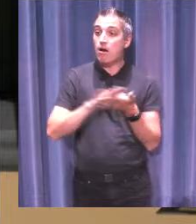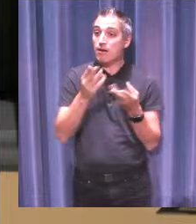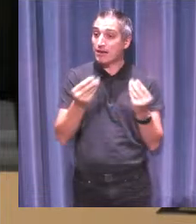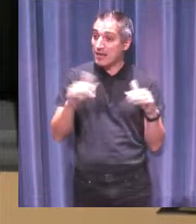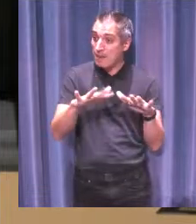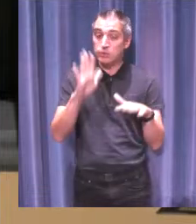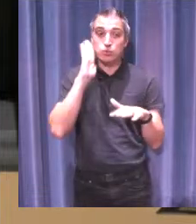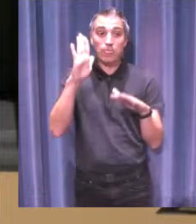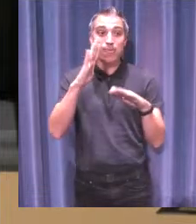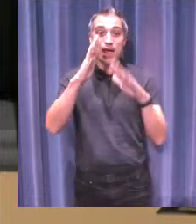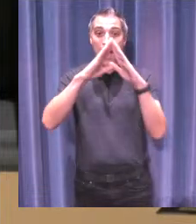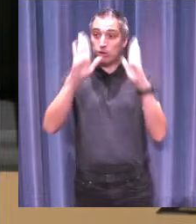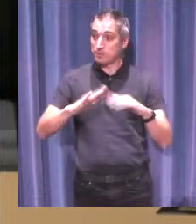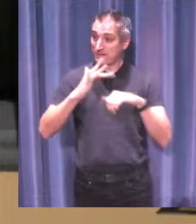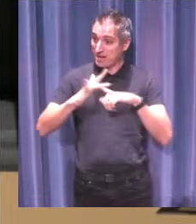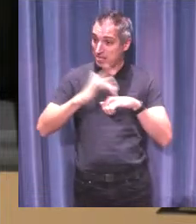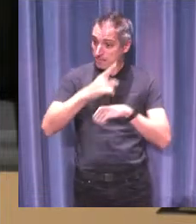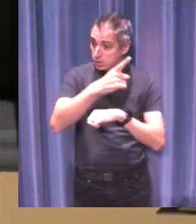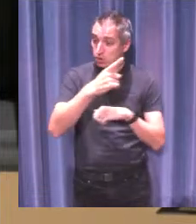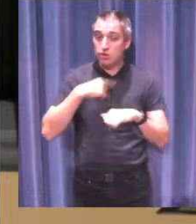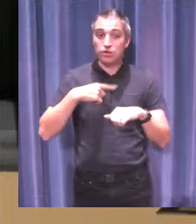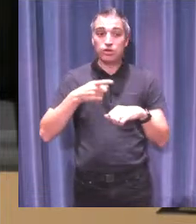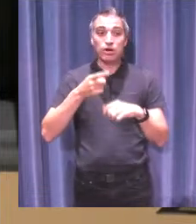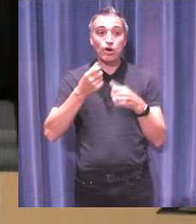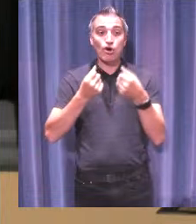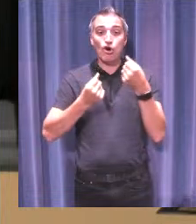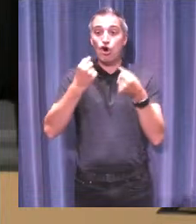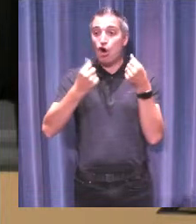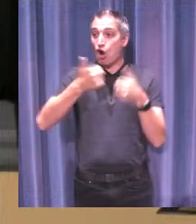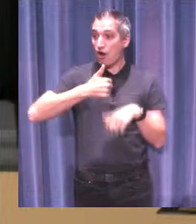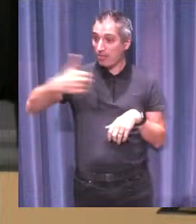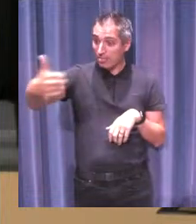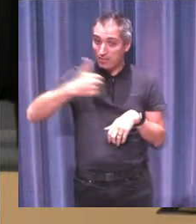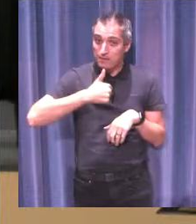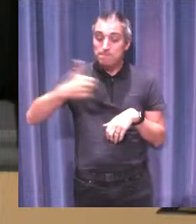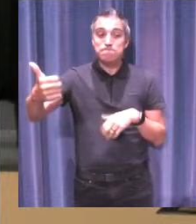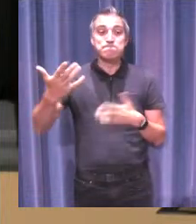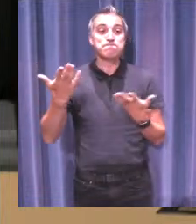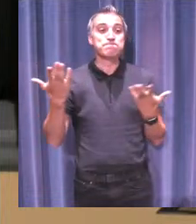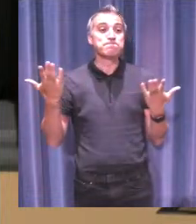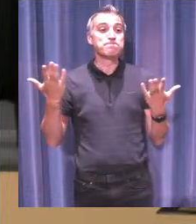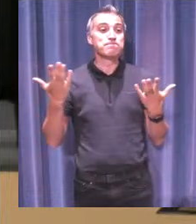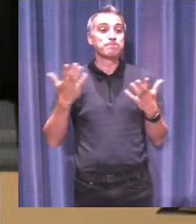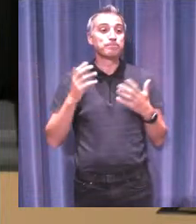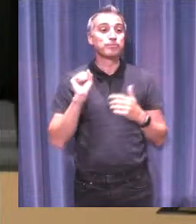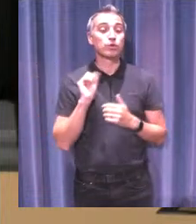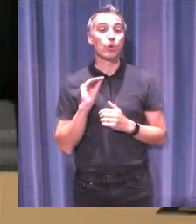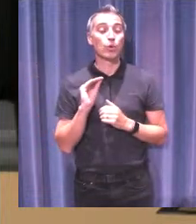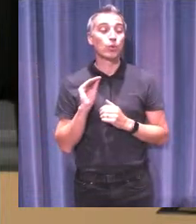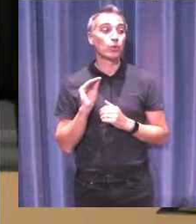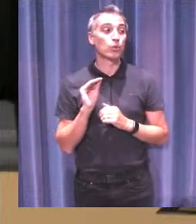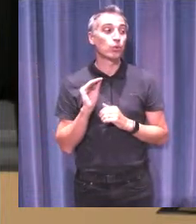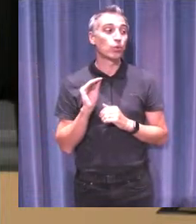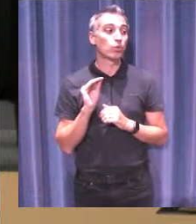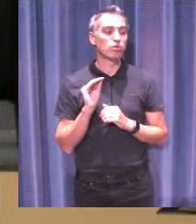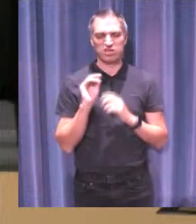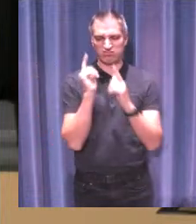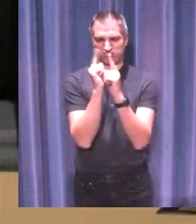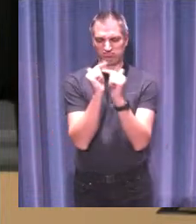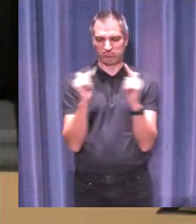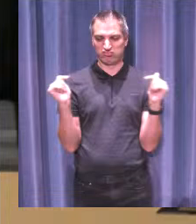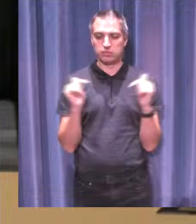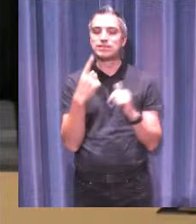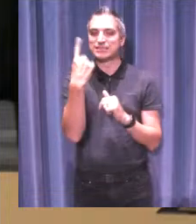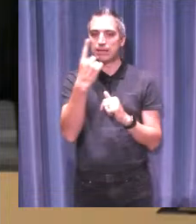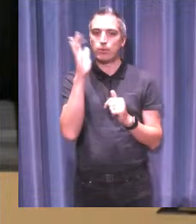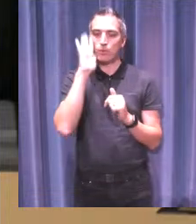things such as car allowances and the like, what will take place in that regard? So, I mean, these are all things that somebody's